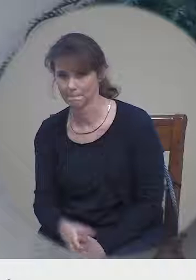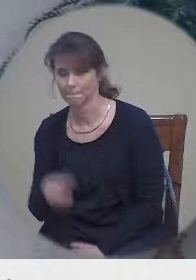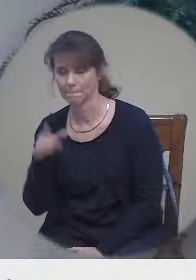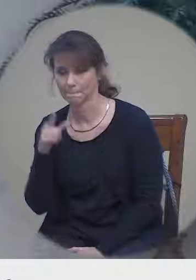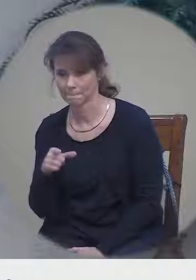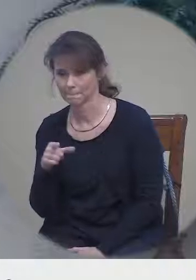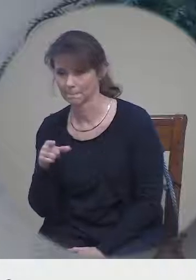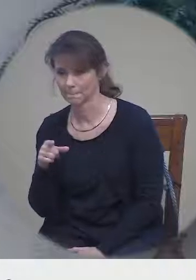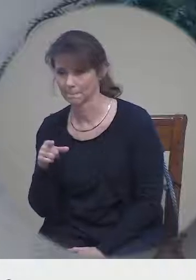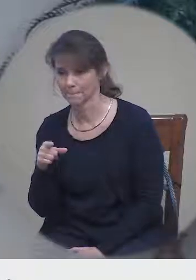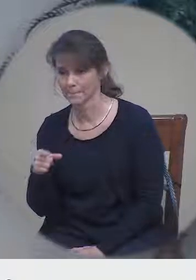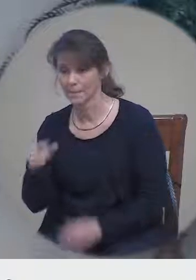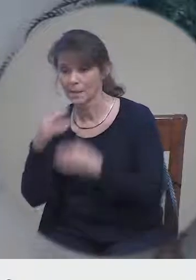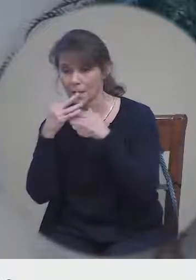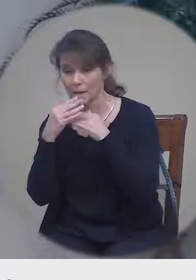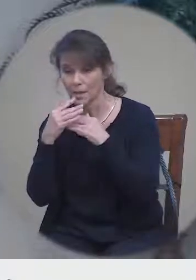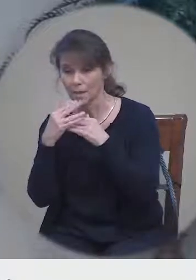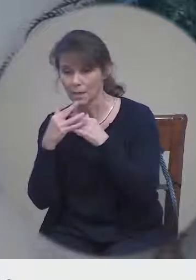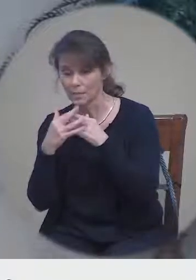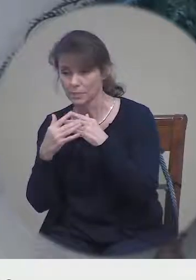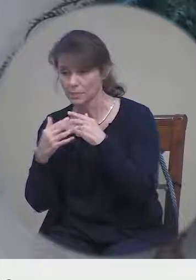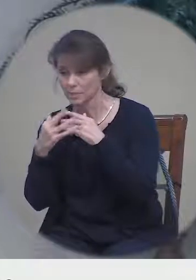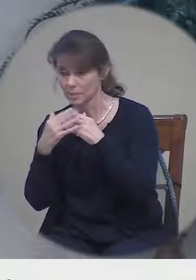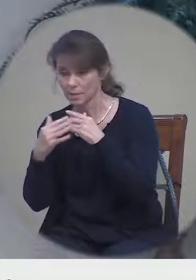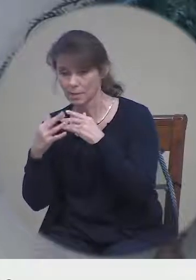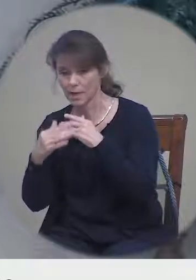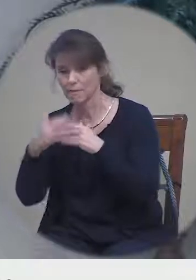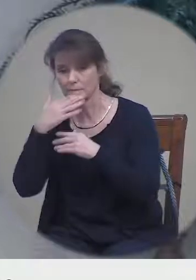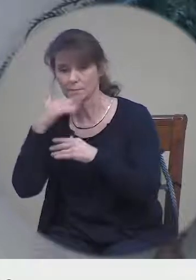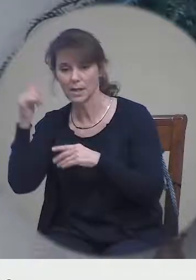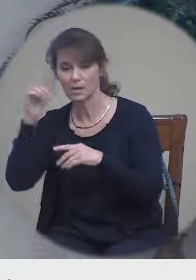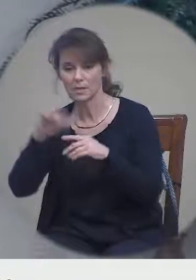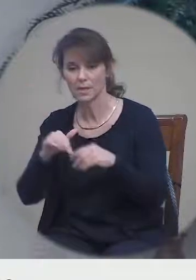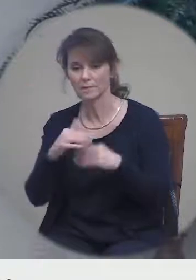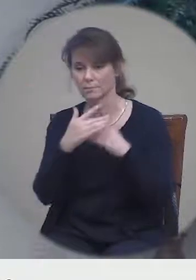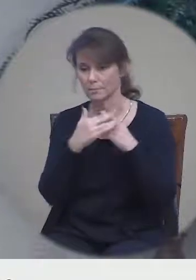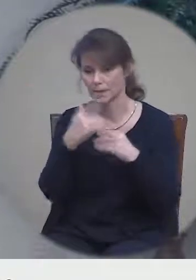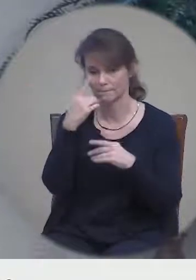that speaks better things than that of Abel. Abel's blood